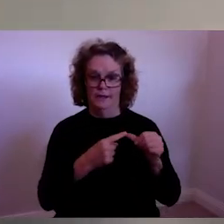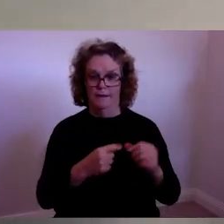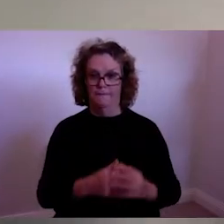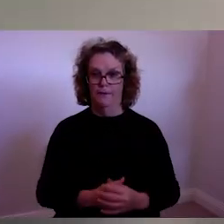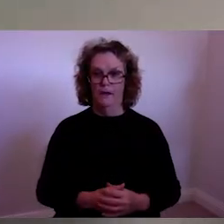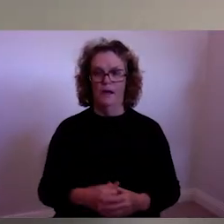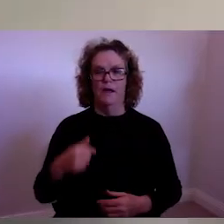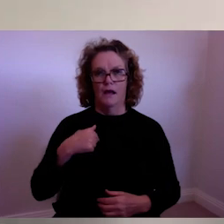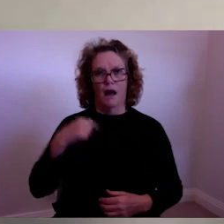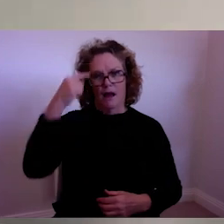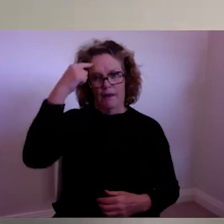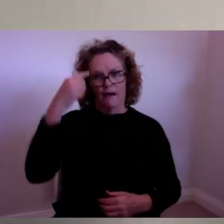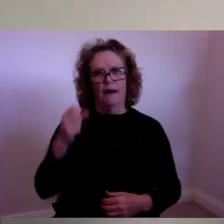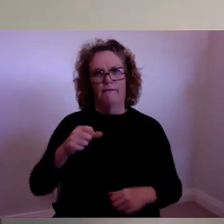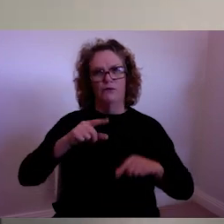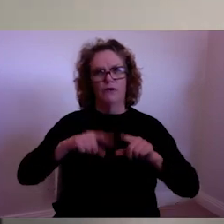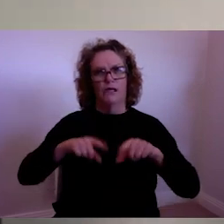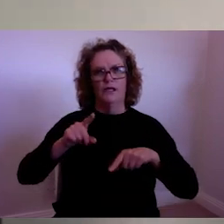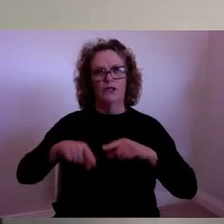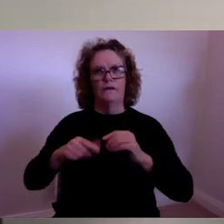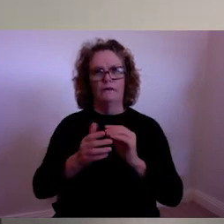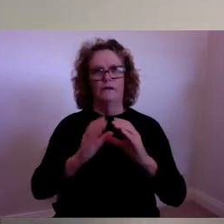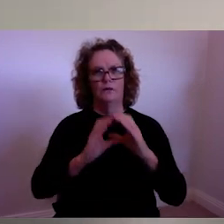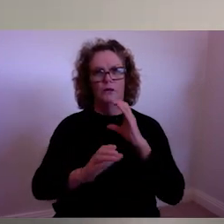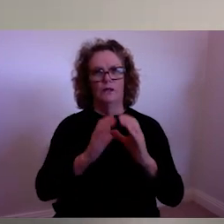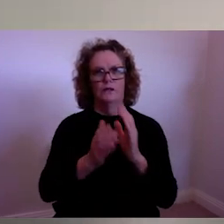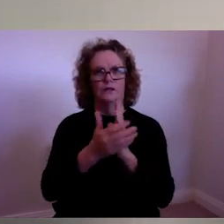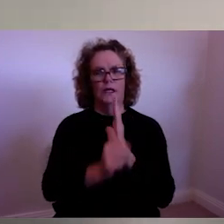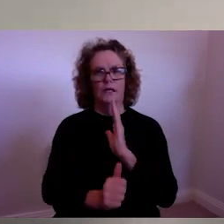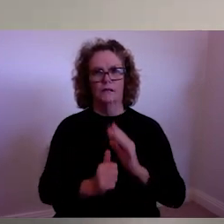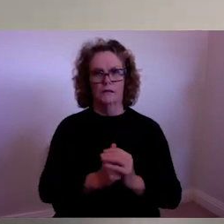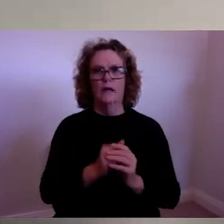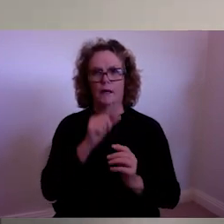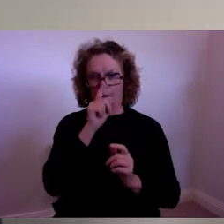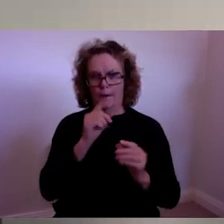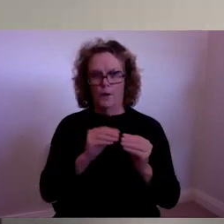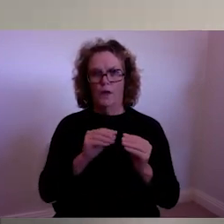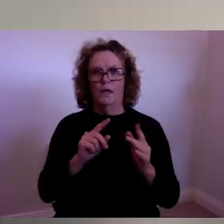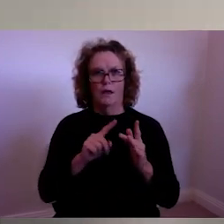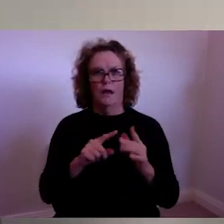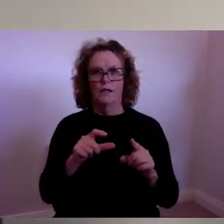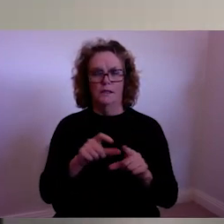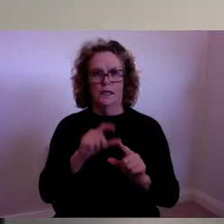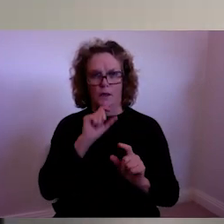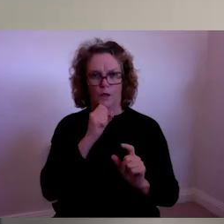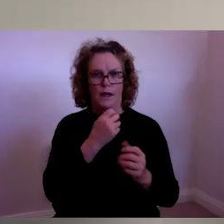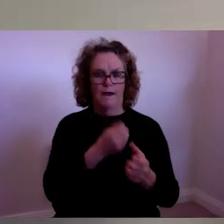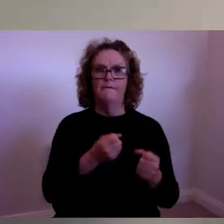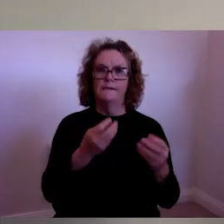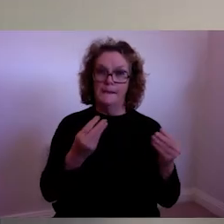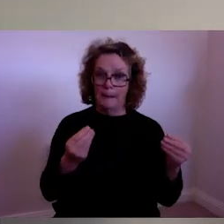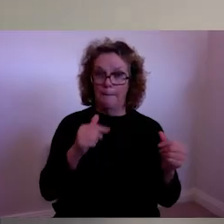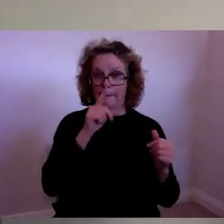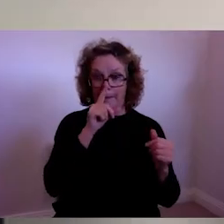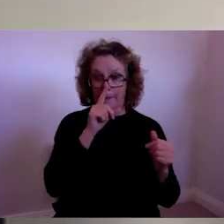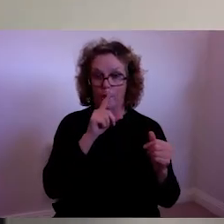there's a range of communication skills that people with intellectual disability will have. There's people who can